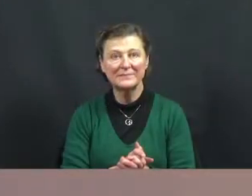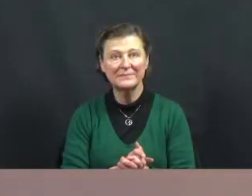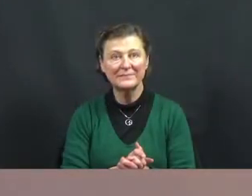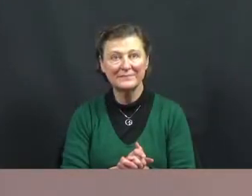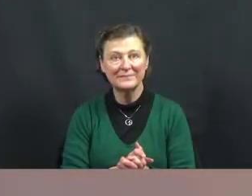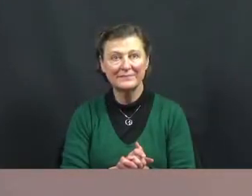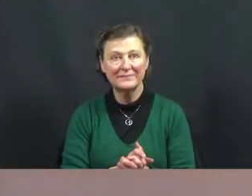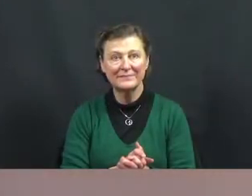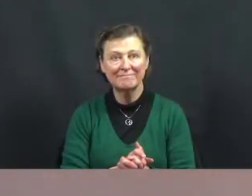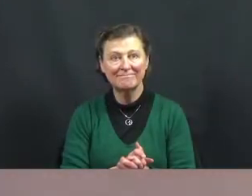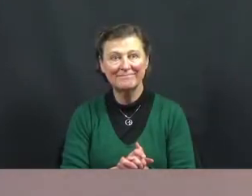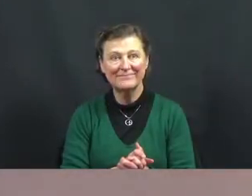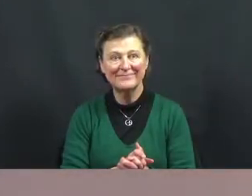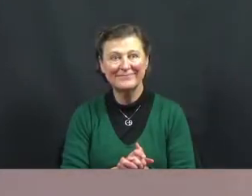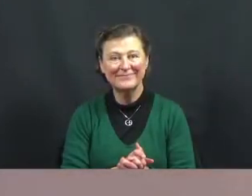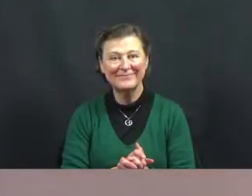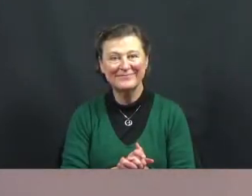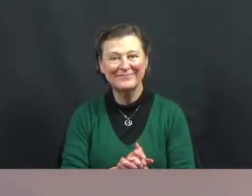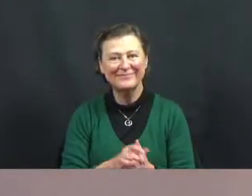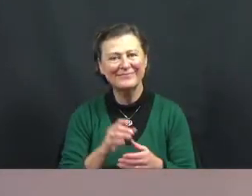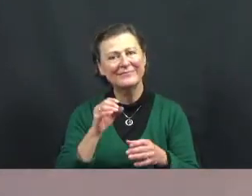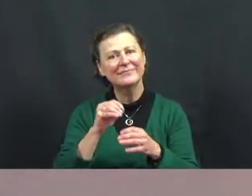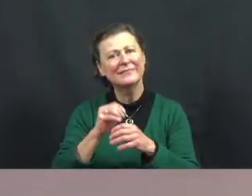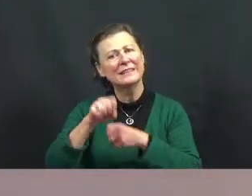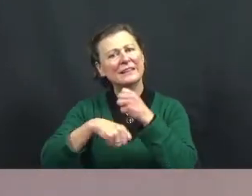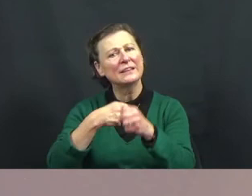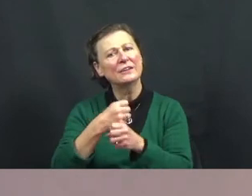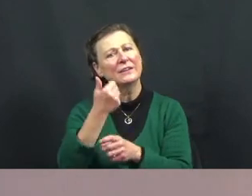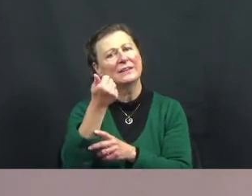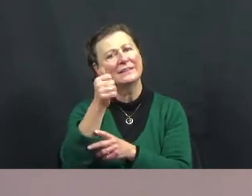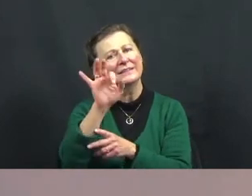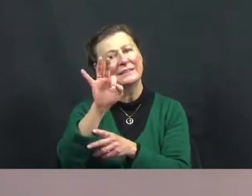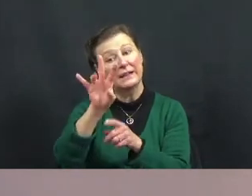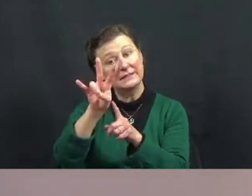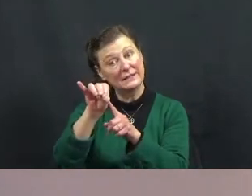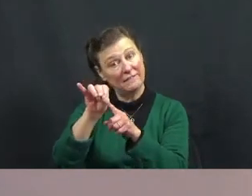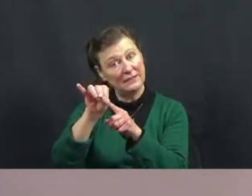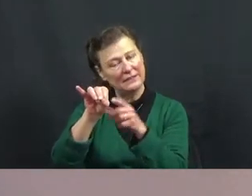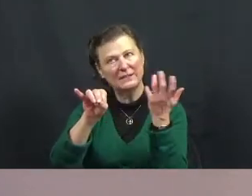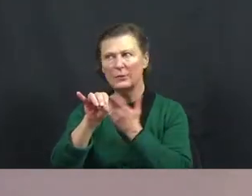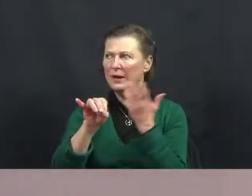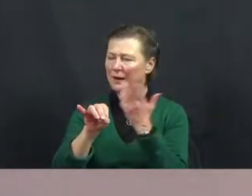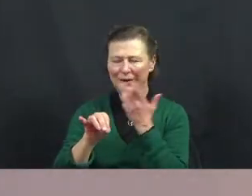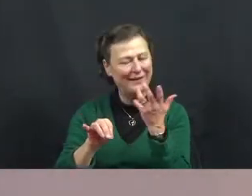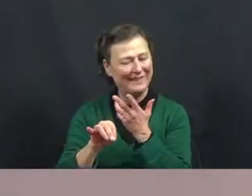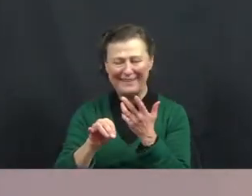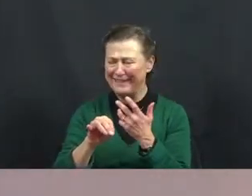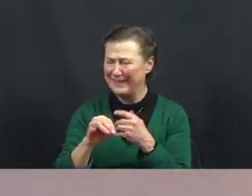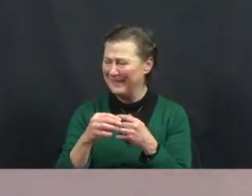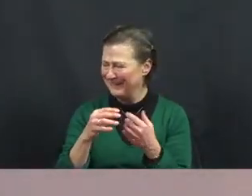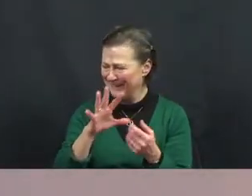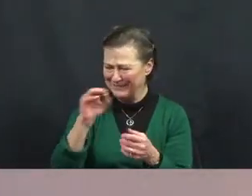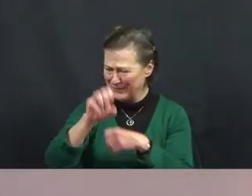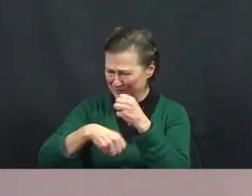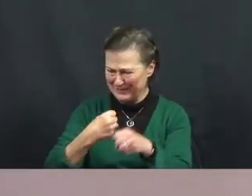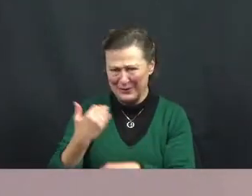In the year 1970, gosh, half a century ago.